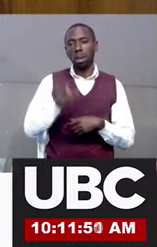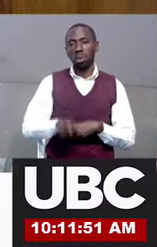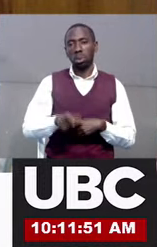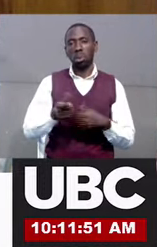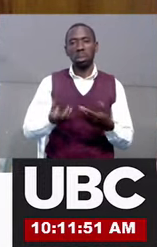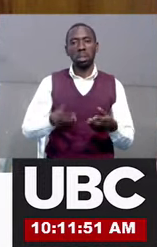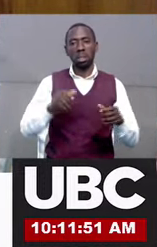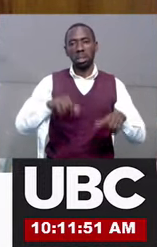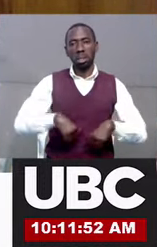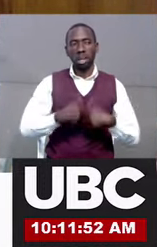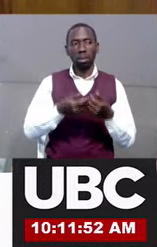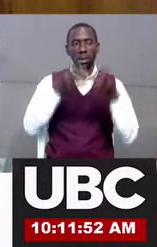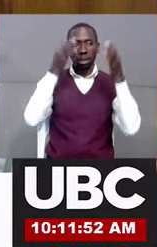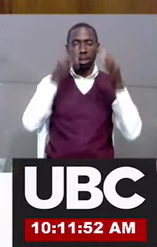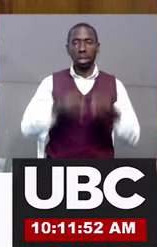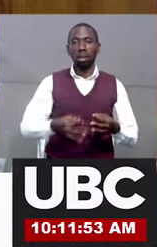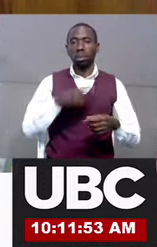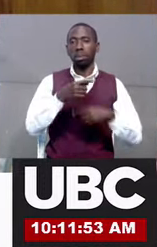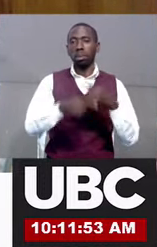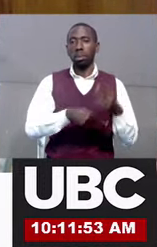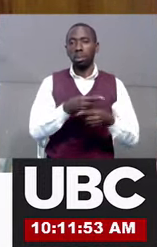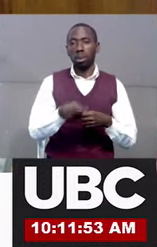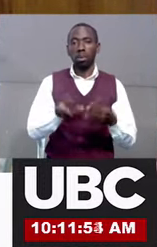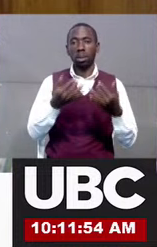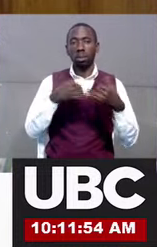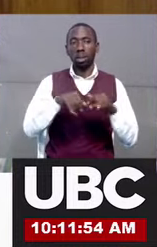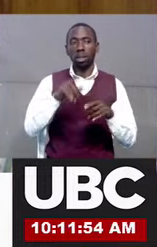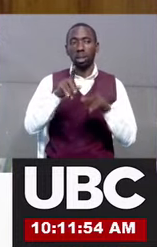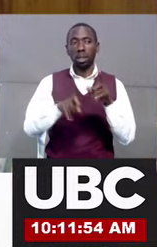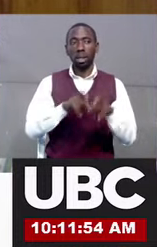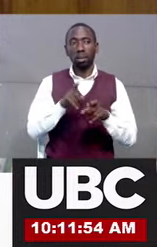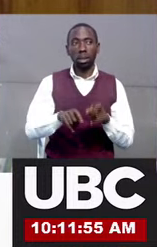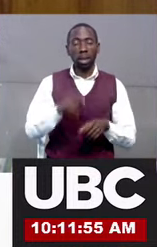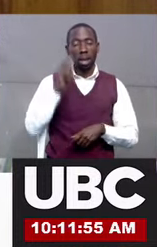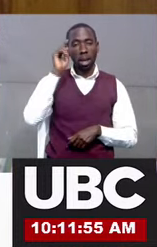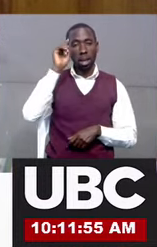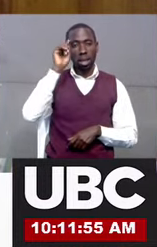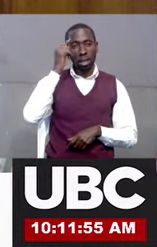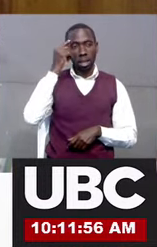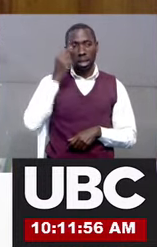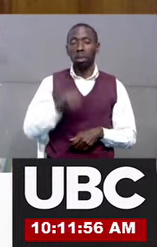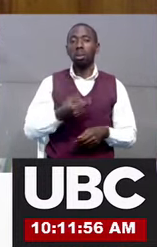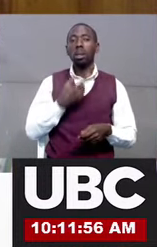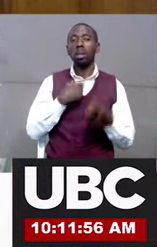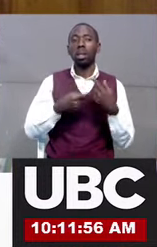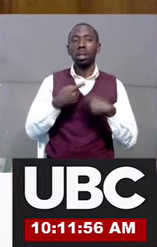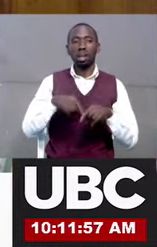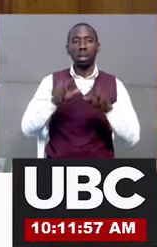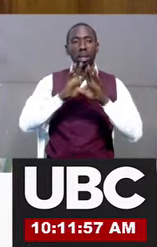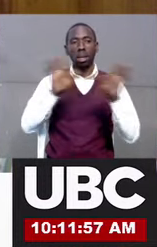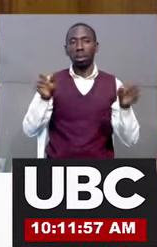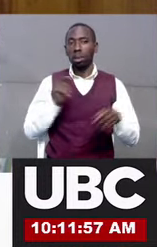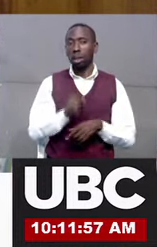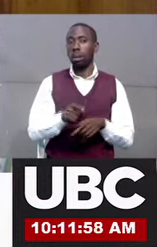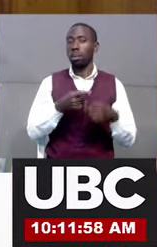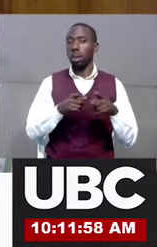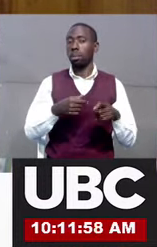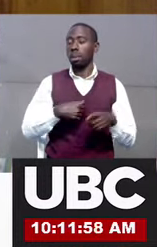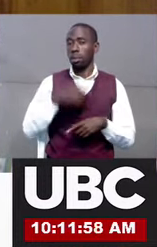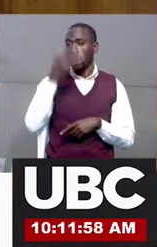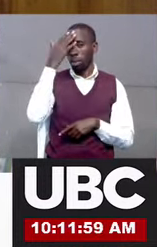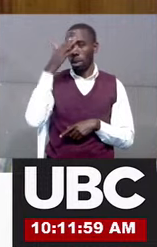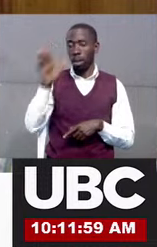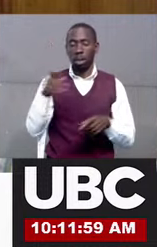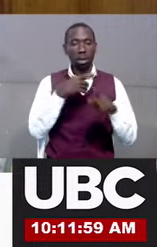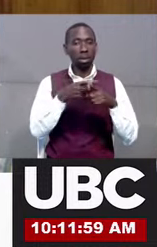upon themselves to begin conducting exams? I think there is need to be clarity on that. But I am aware that different